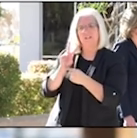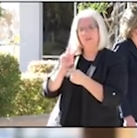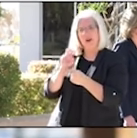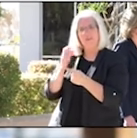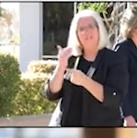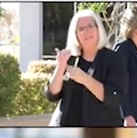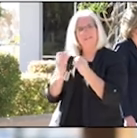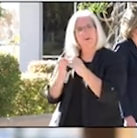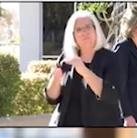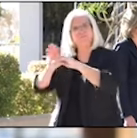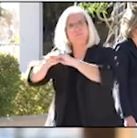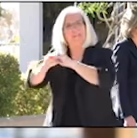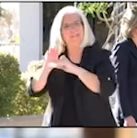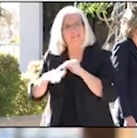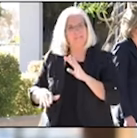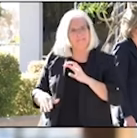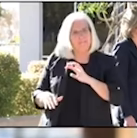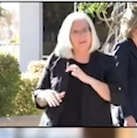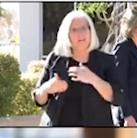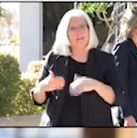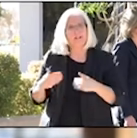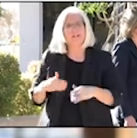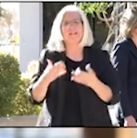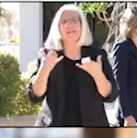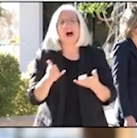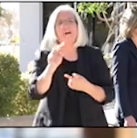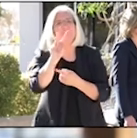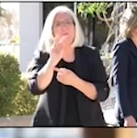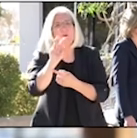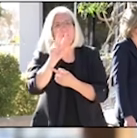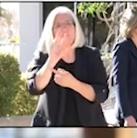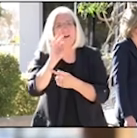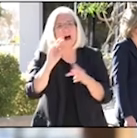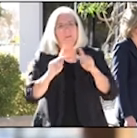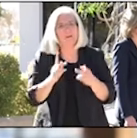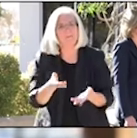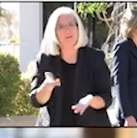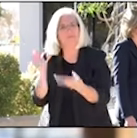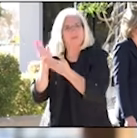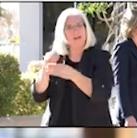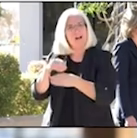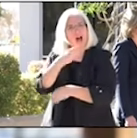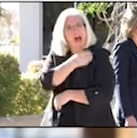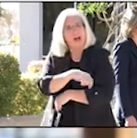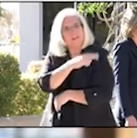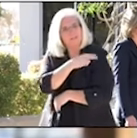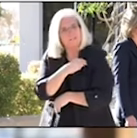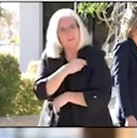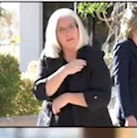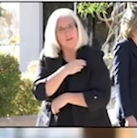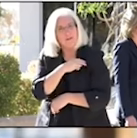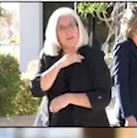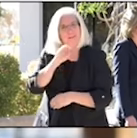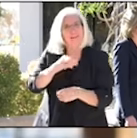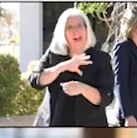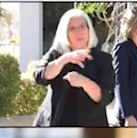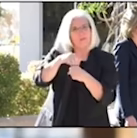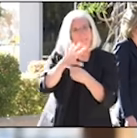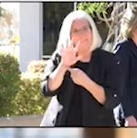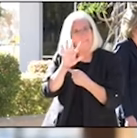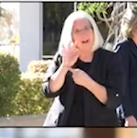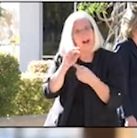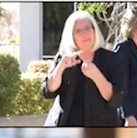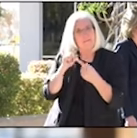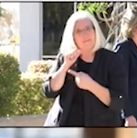239 hospitalizations, including 59 new hospitalizations yesterday, 71 of